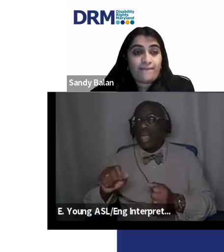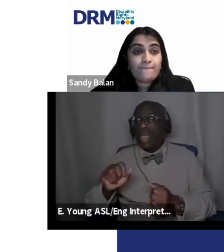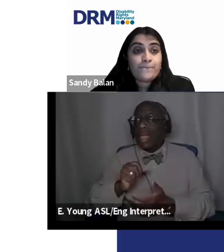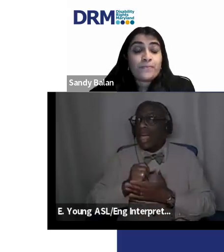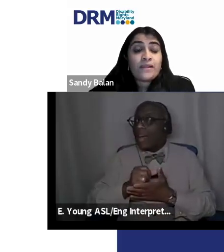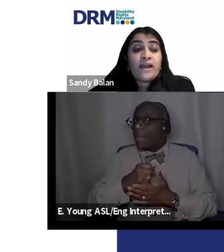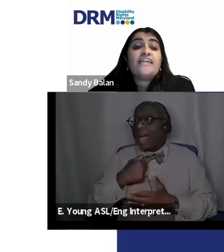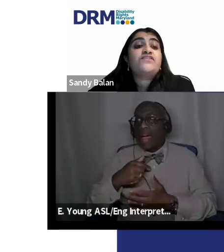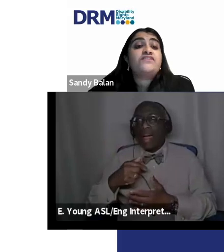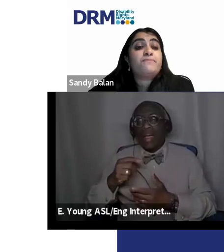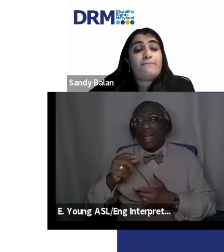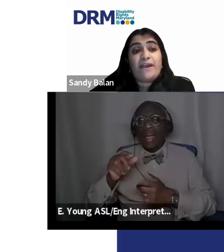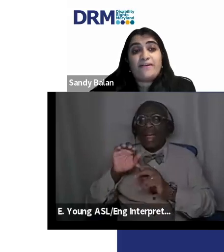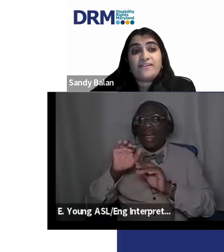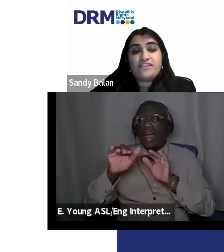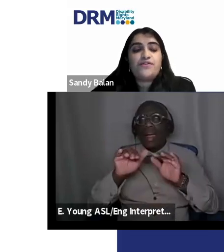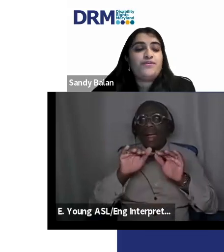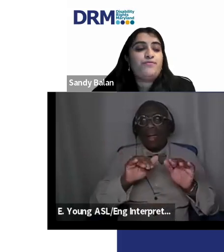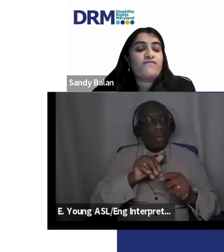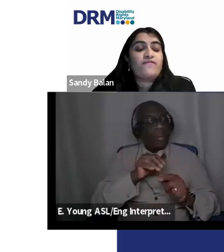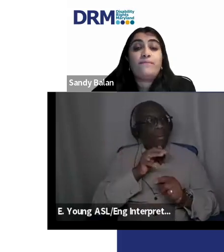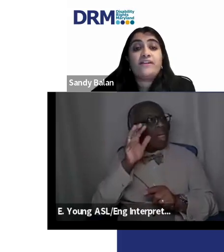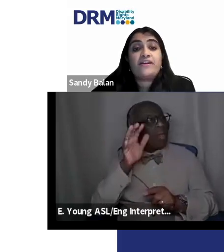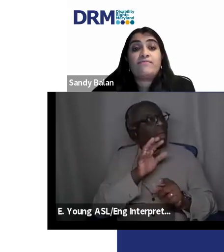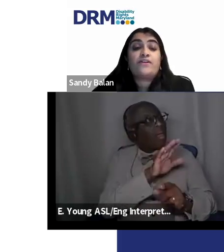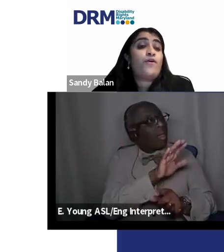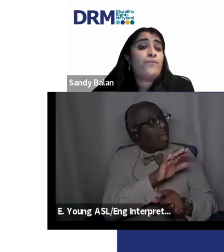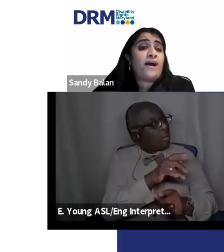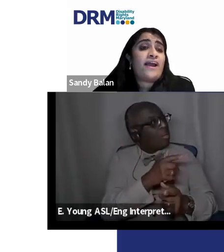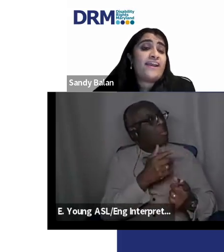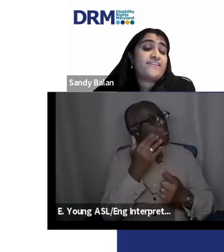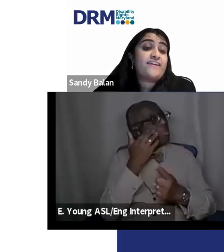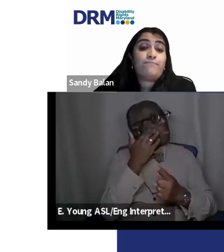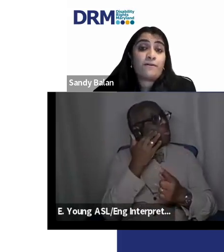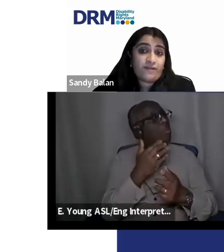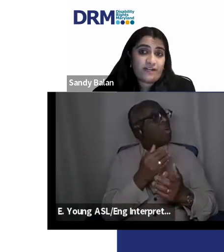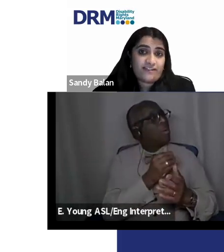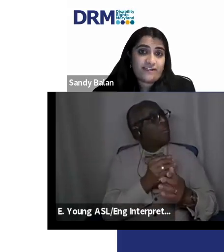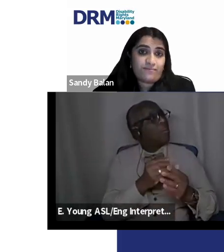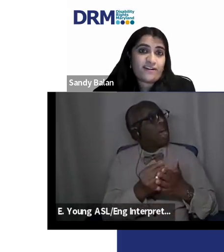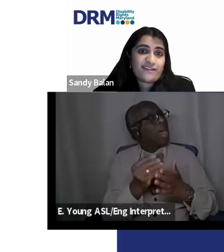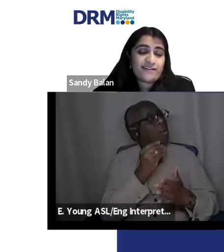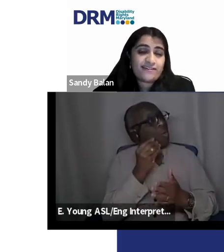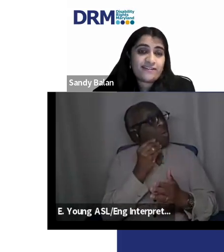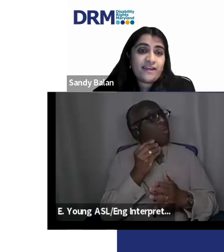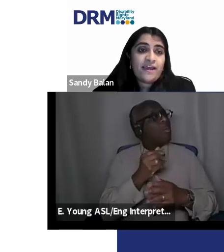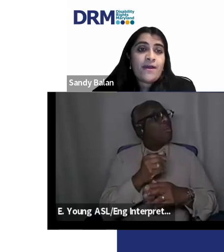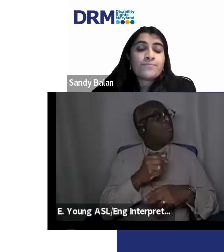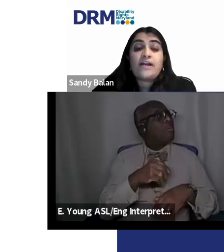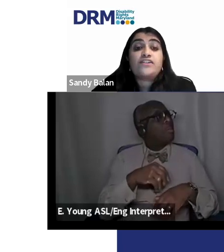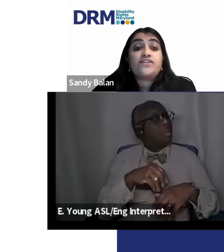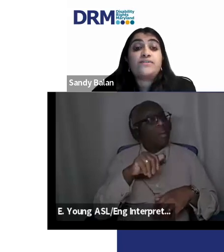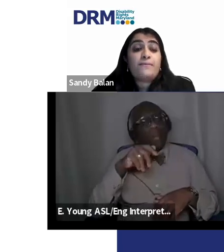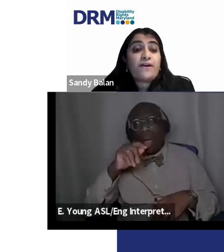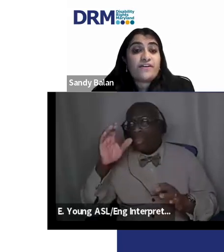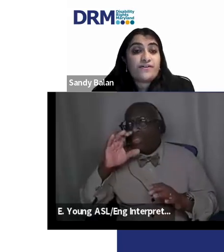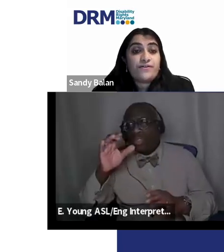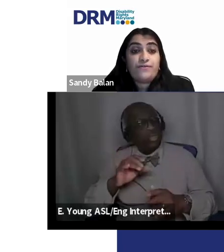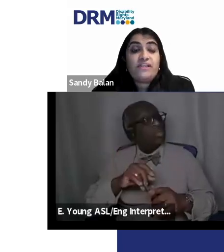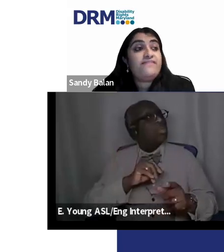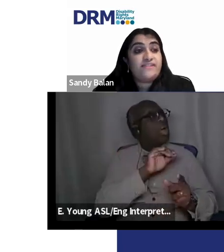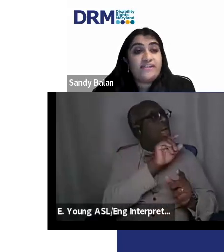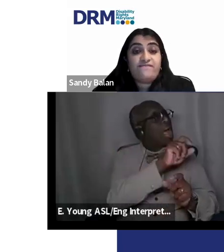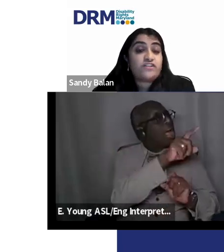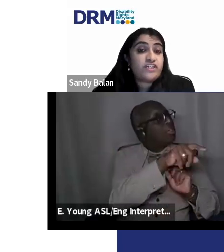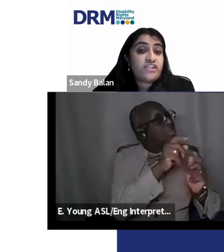an apartment. I turned to my parents who were familiar with the home buying and the apartment hunting process. I turned to my